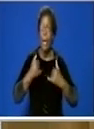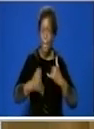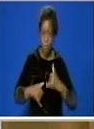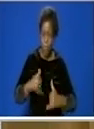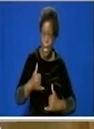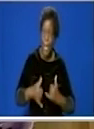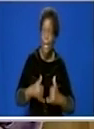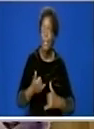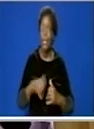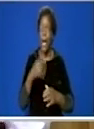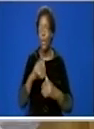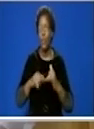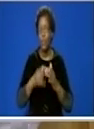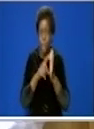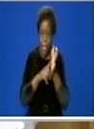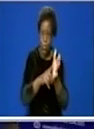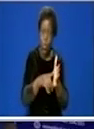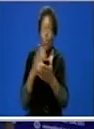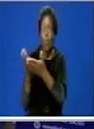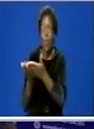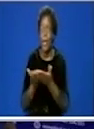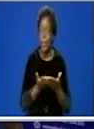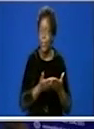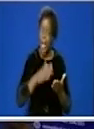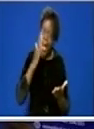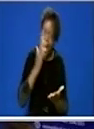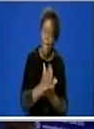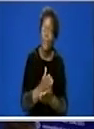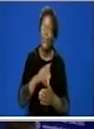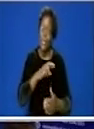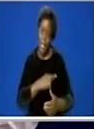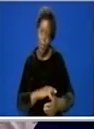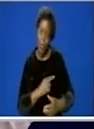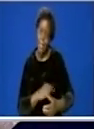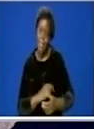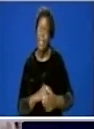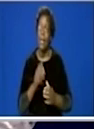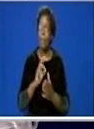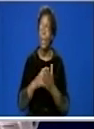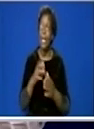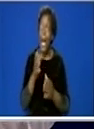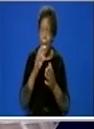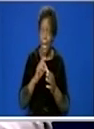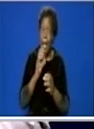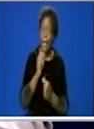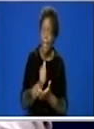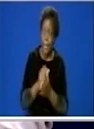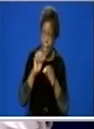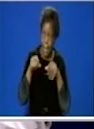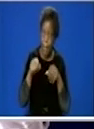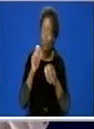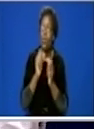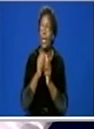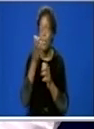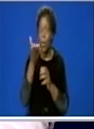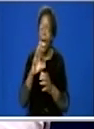tuned and you will enjoy the show. Welcome. Actually, for the interesting part, I concur with you, but I wish I could say it's simple.